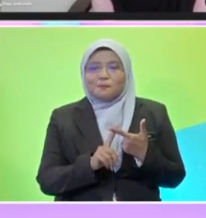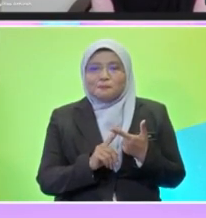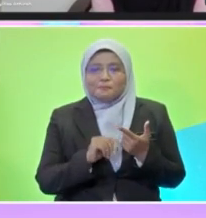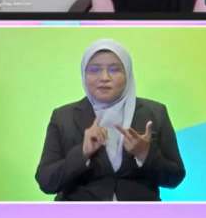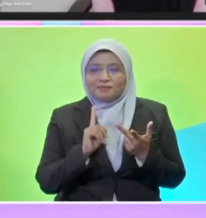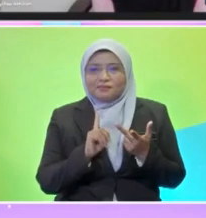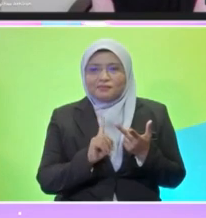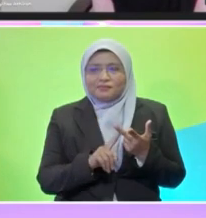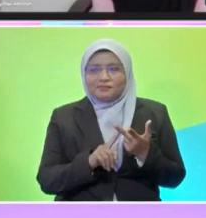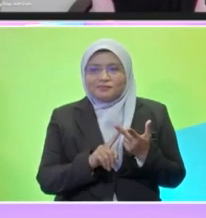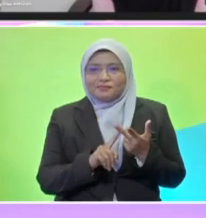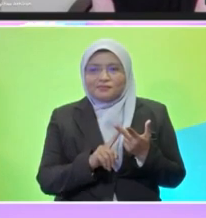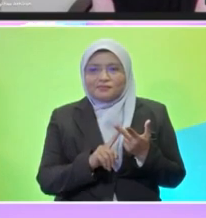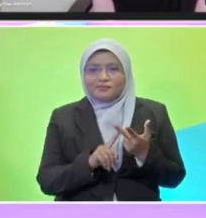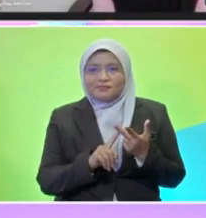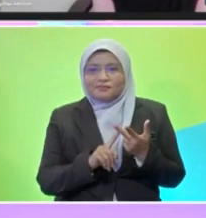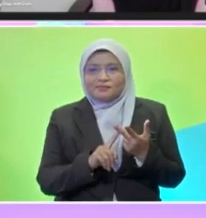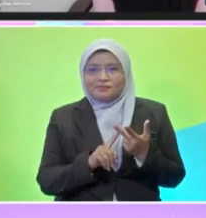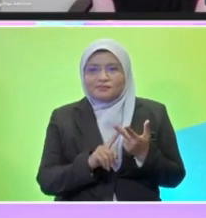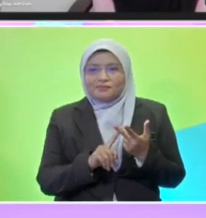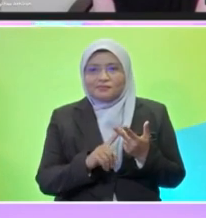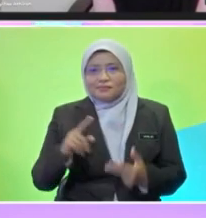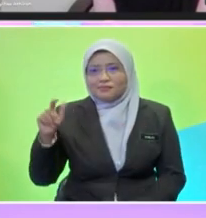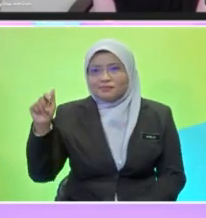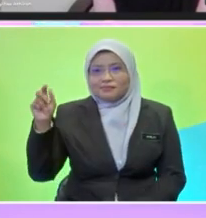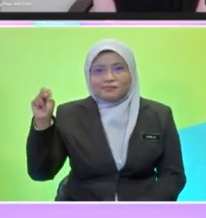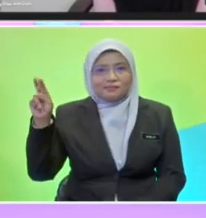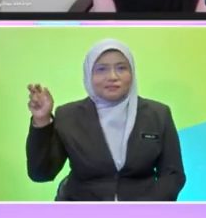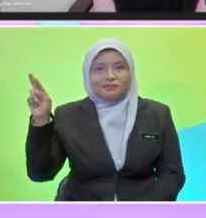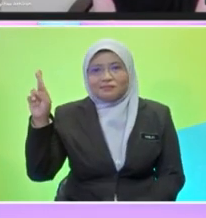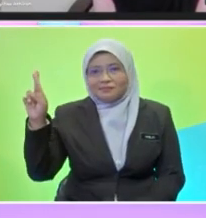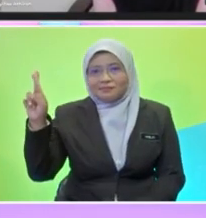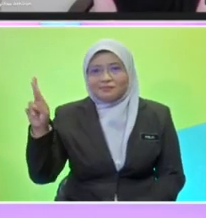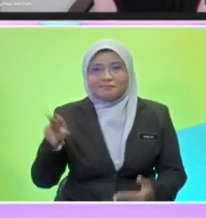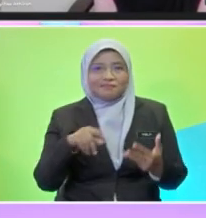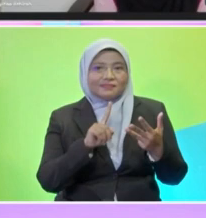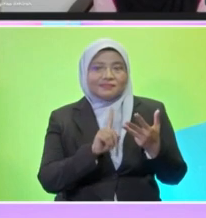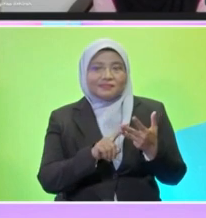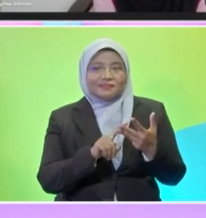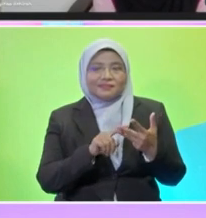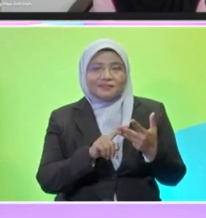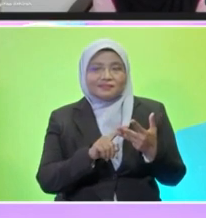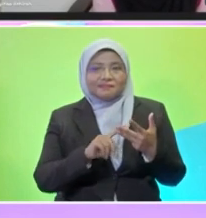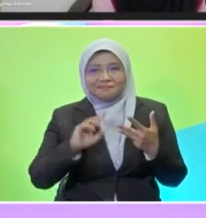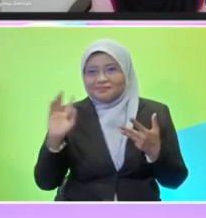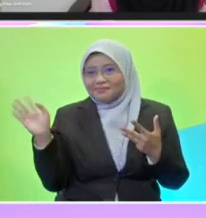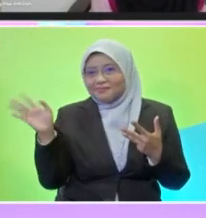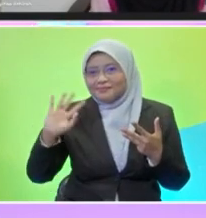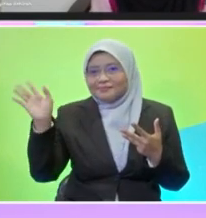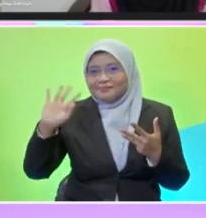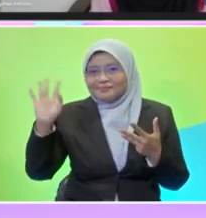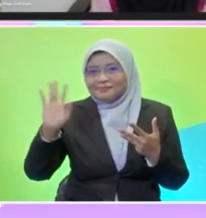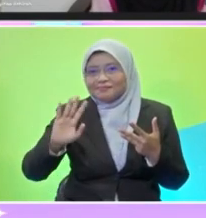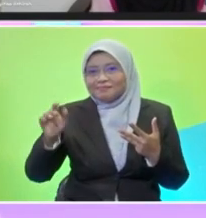hear that. And next one, we have Nur Aisyah Sakinah binti Muhammad Rusli from Sekolah Kebangsaan Bandar Baru Kuala Selangor.